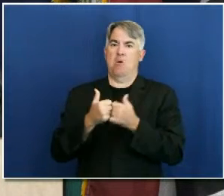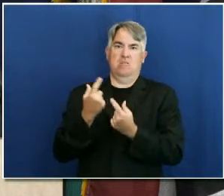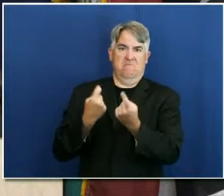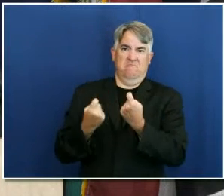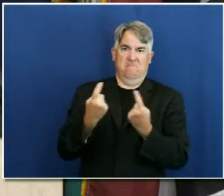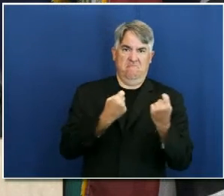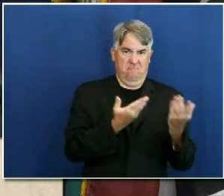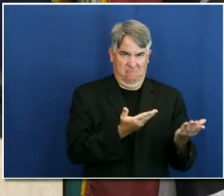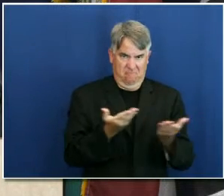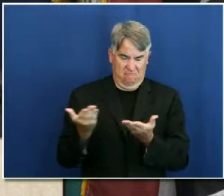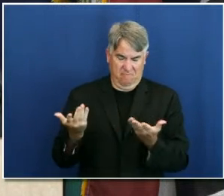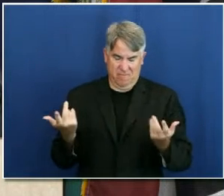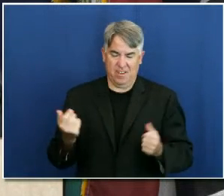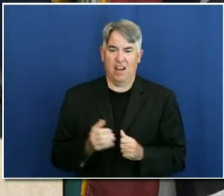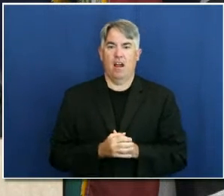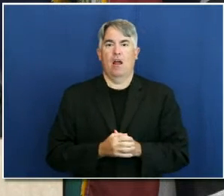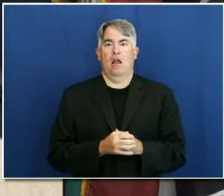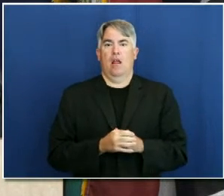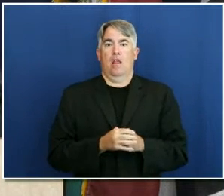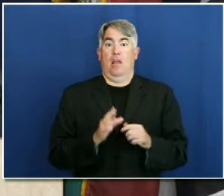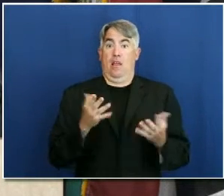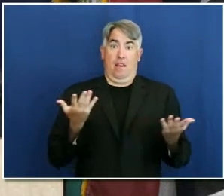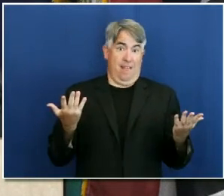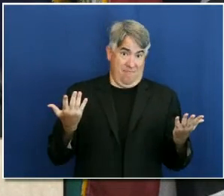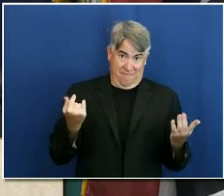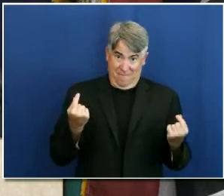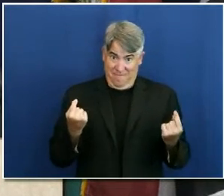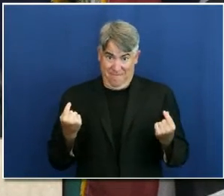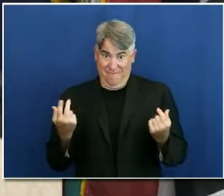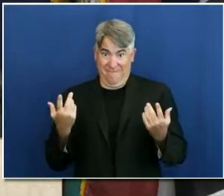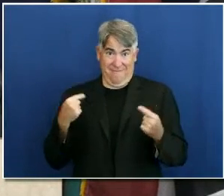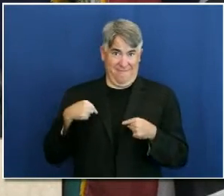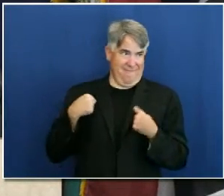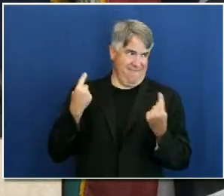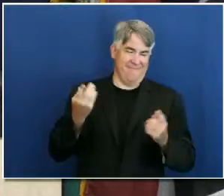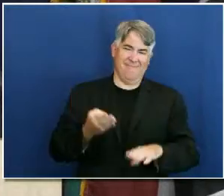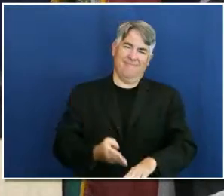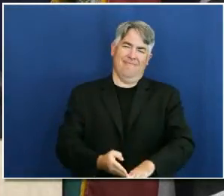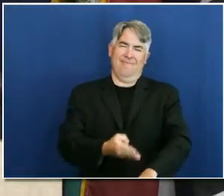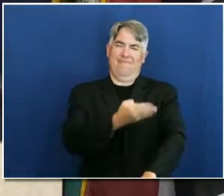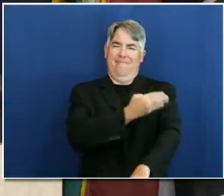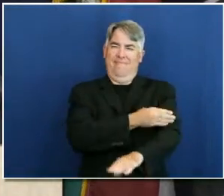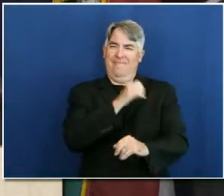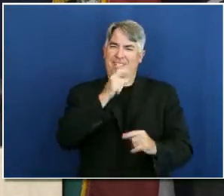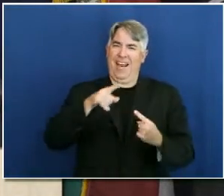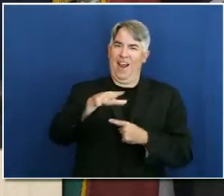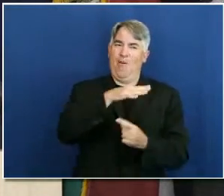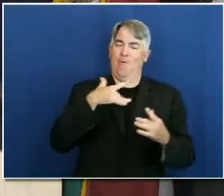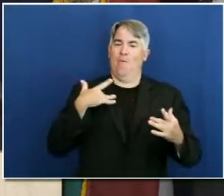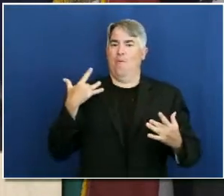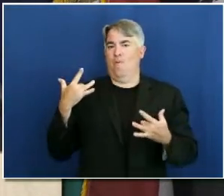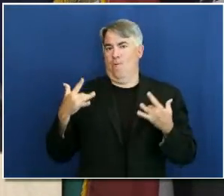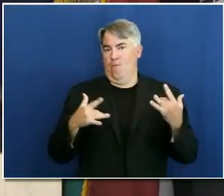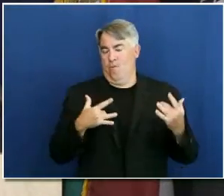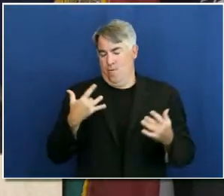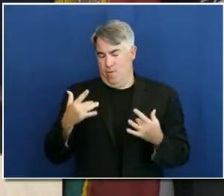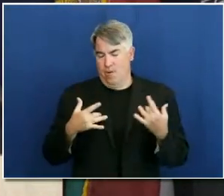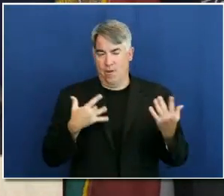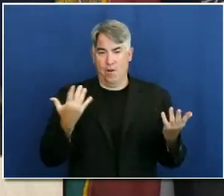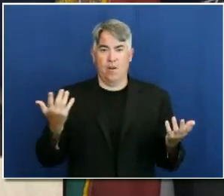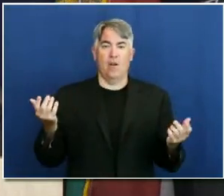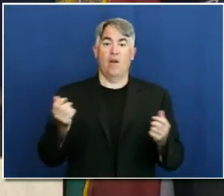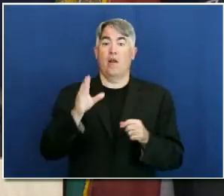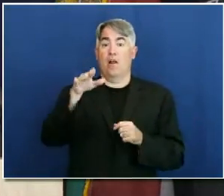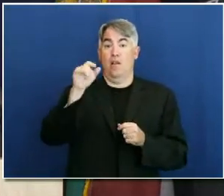Obviously, we continue to see tremendous progress across the board with us basically hitting 70% of all